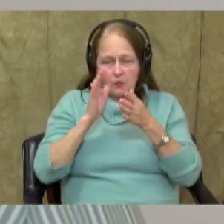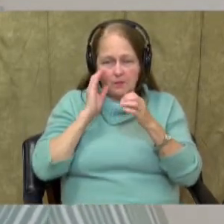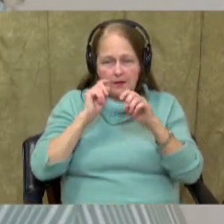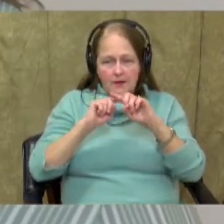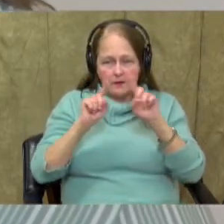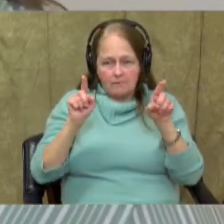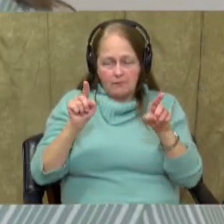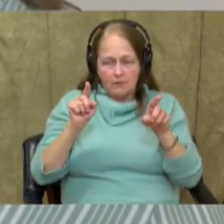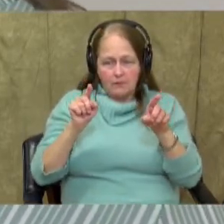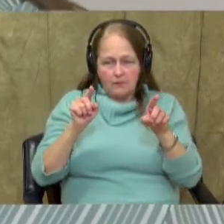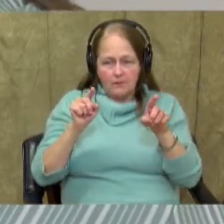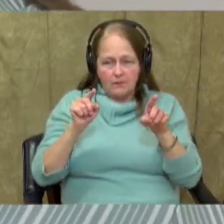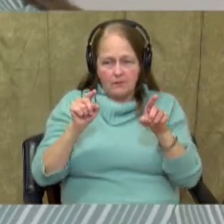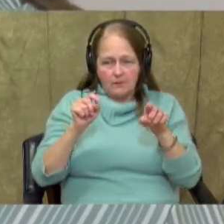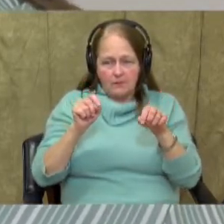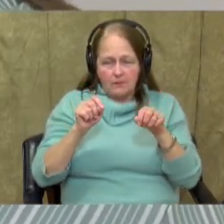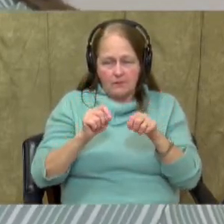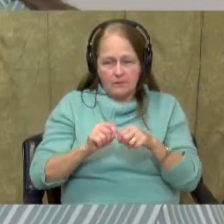differ.